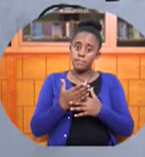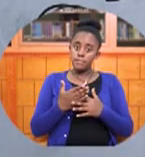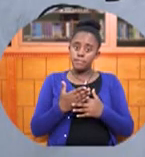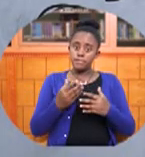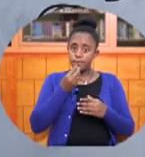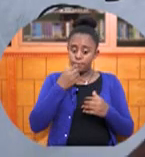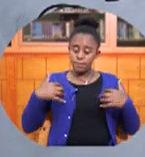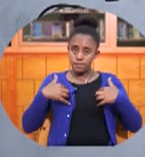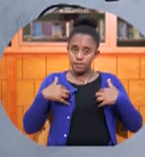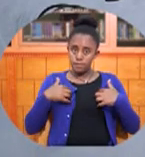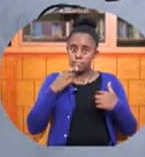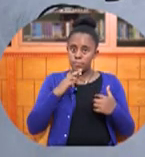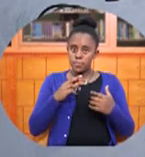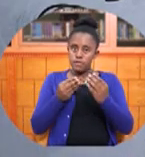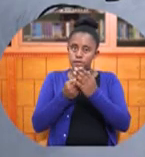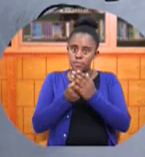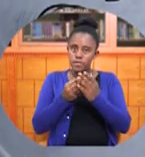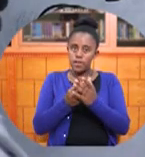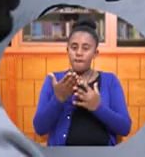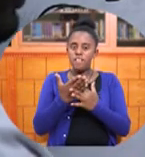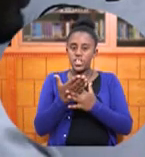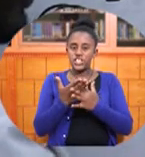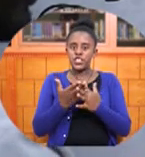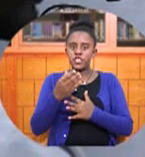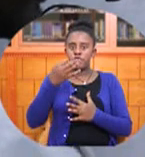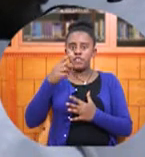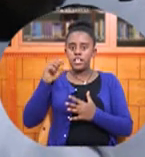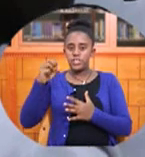Carnivores are the animal feed on flesh.